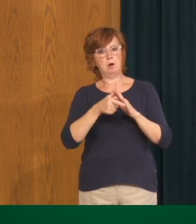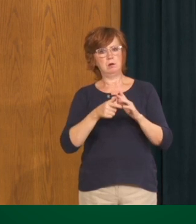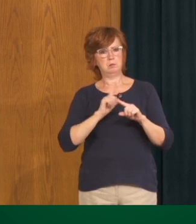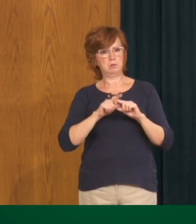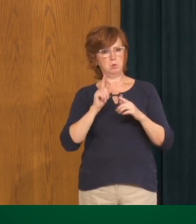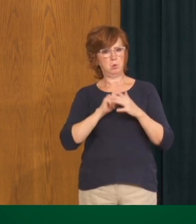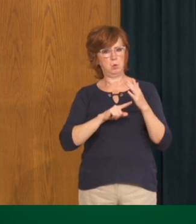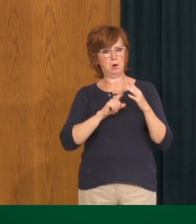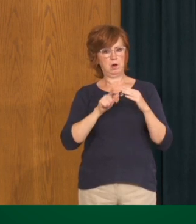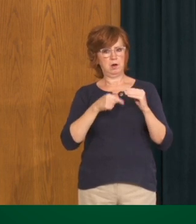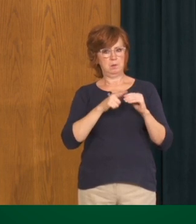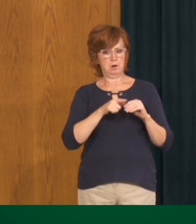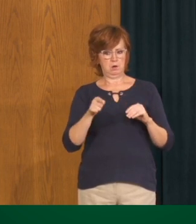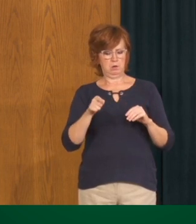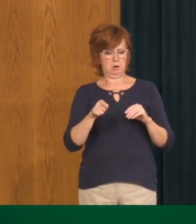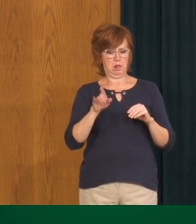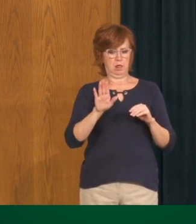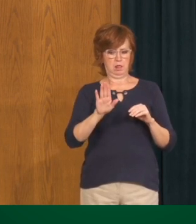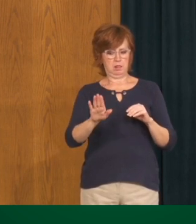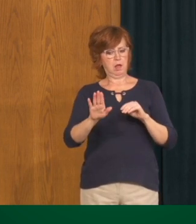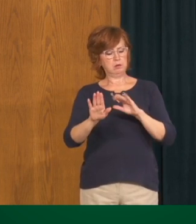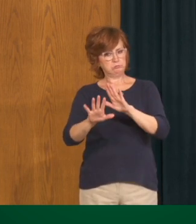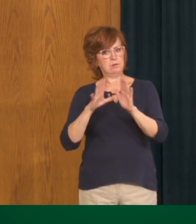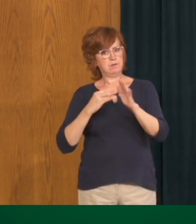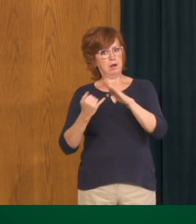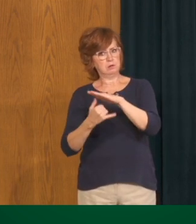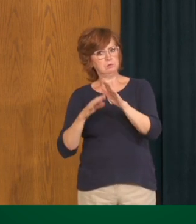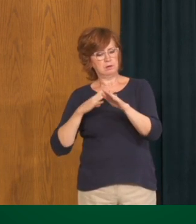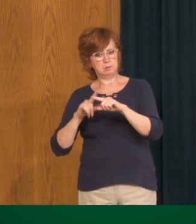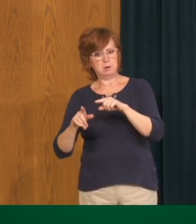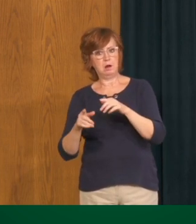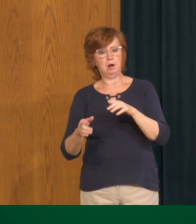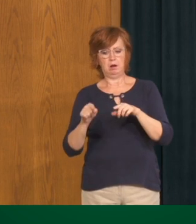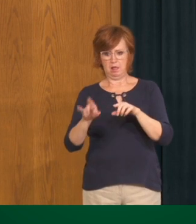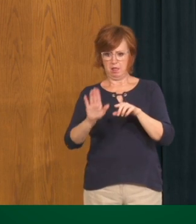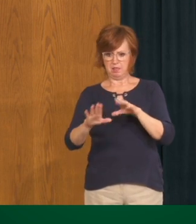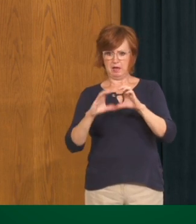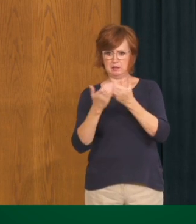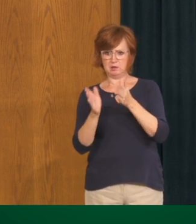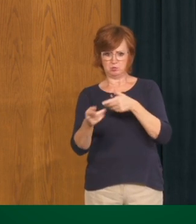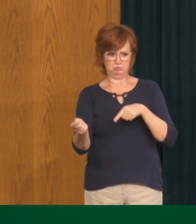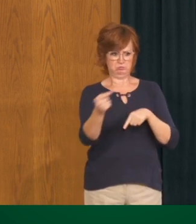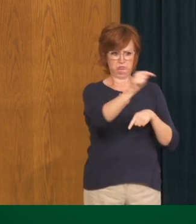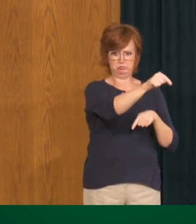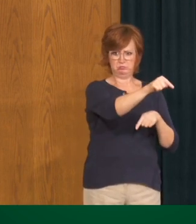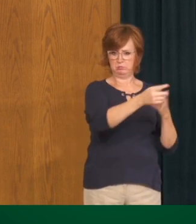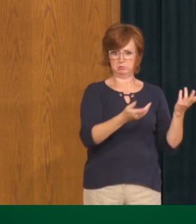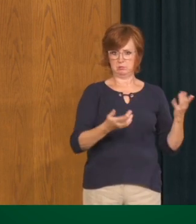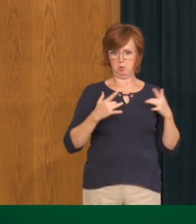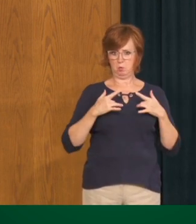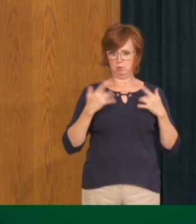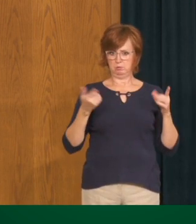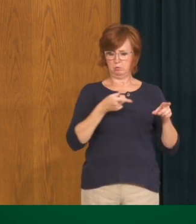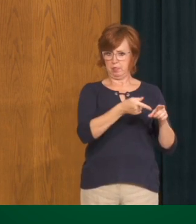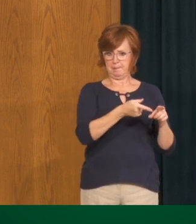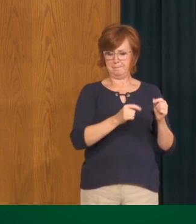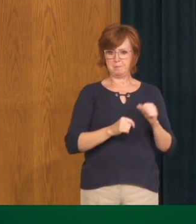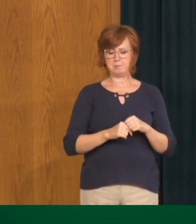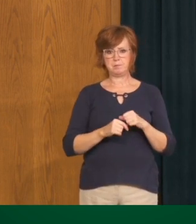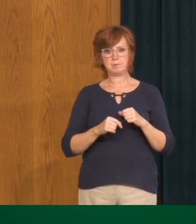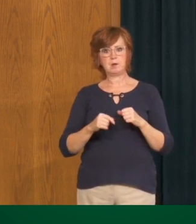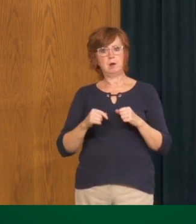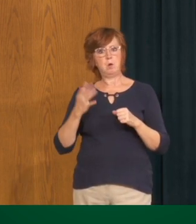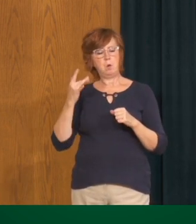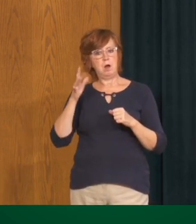about how the health ministry or the health authority would evaluate through. A lot of parents are asking for a specific